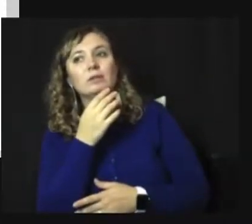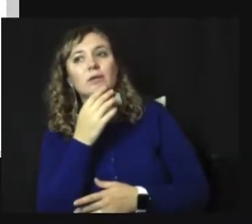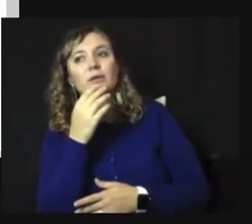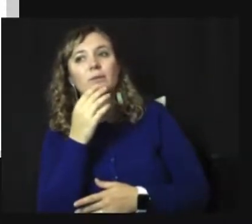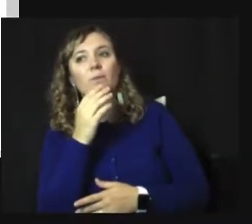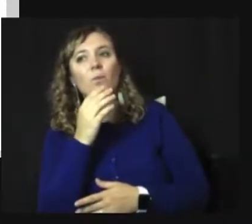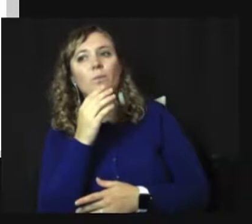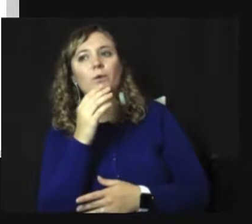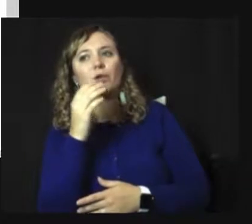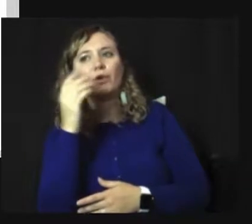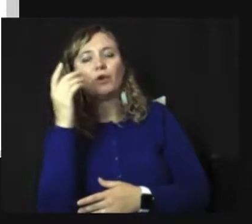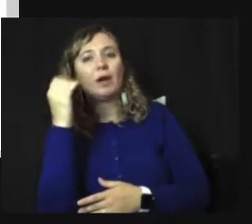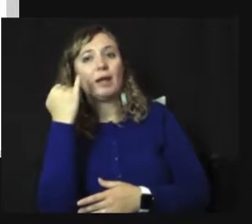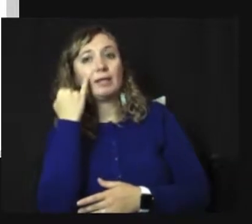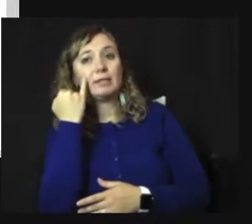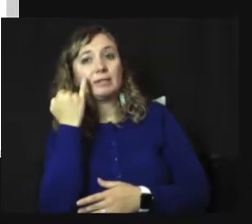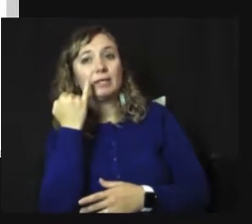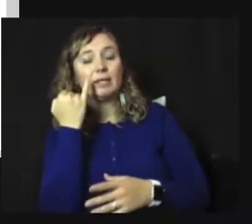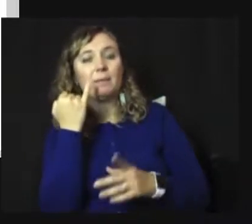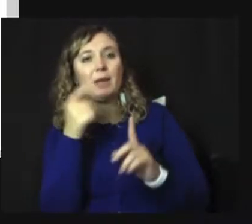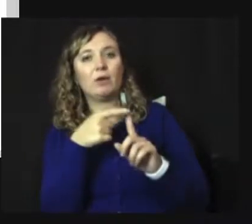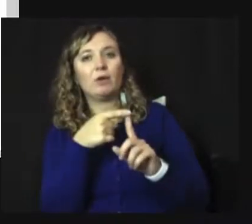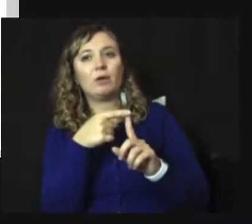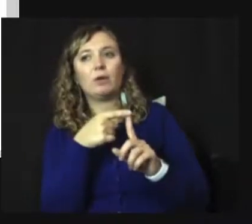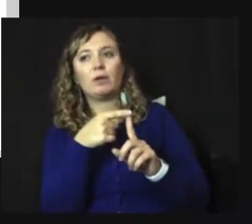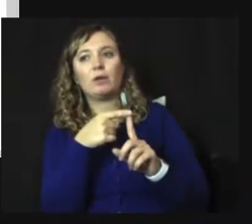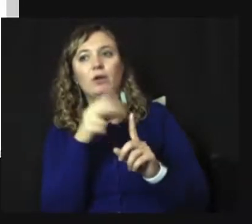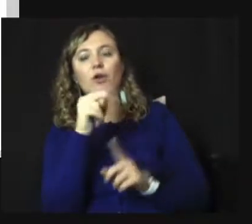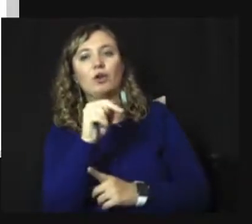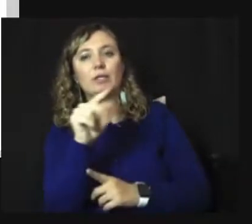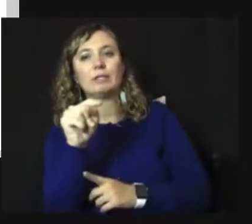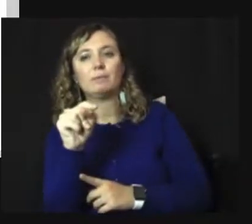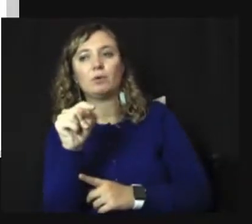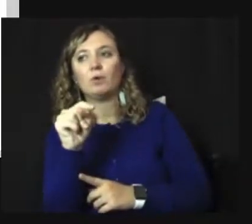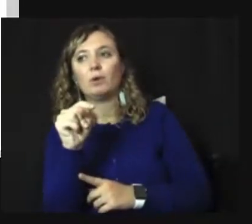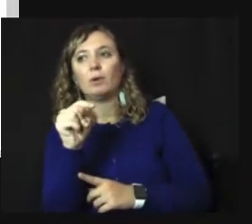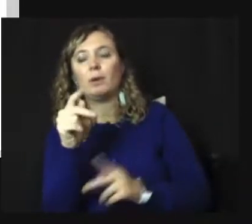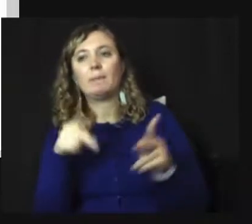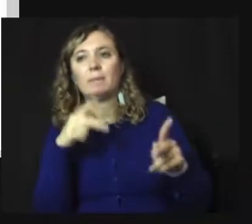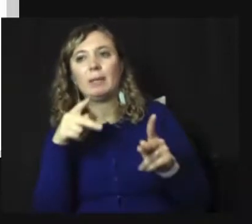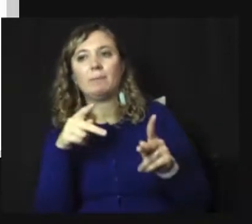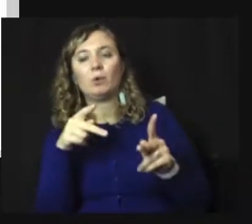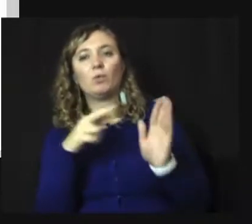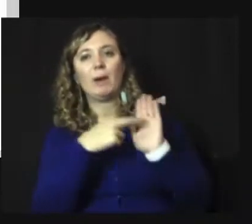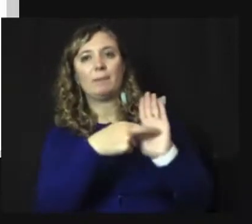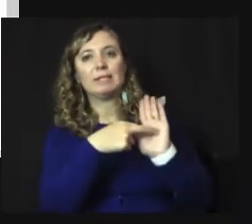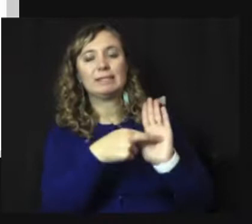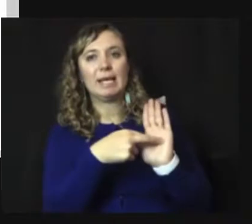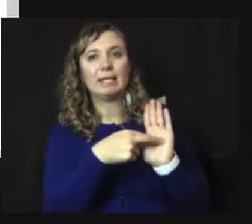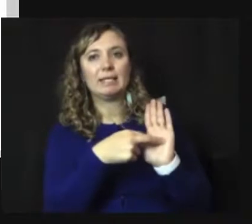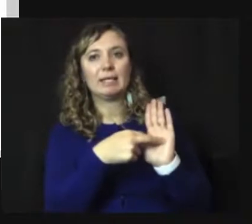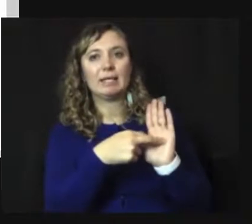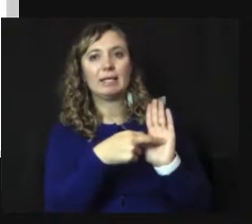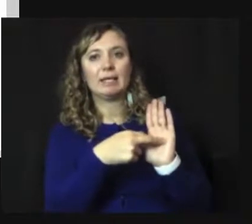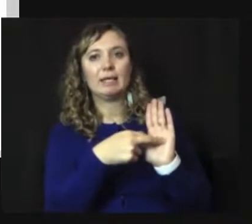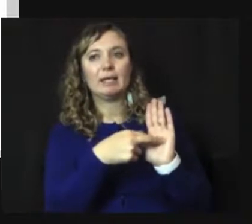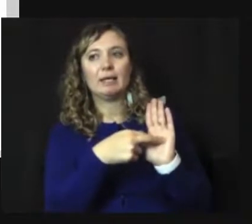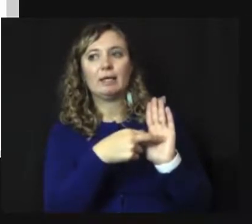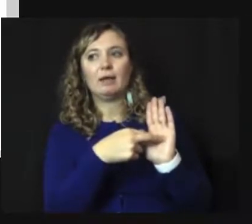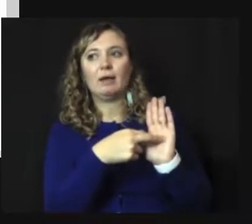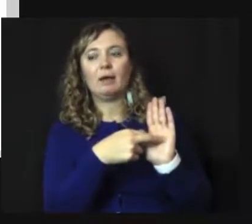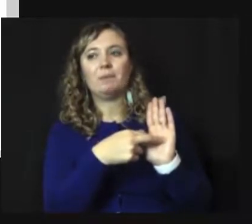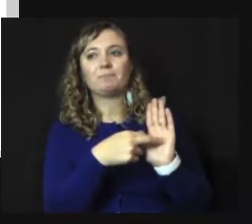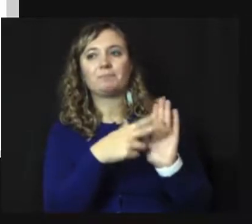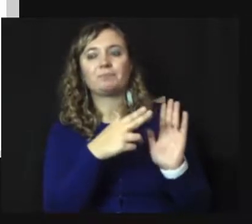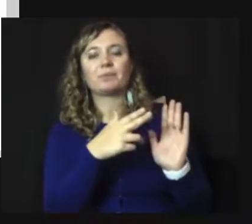neurotypical folks portraying neurodivergent folks? Stop doing it. It was cute. A lot of us are actors. Hire us instead. How do